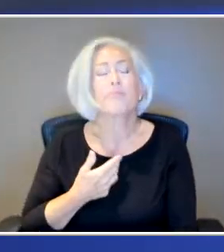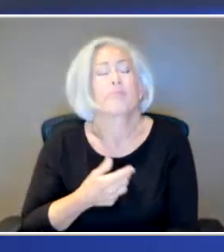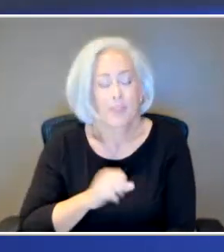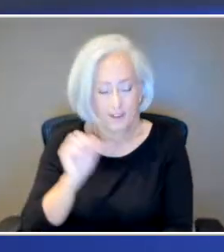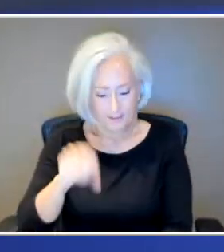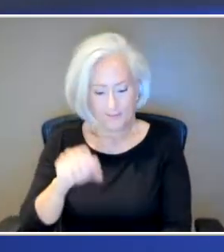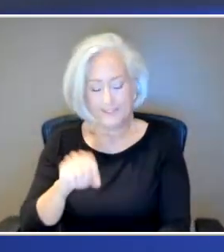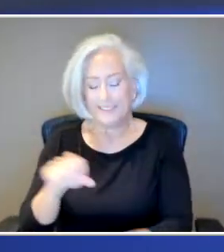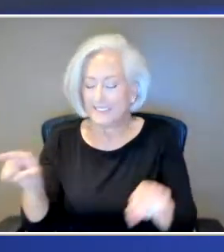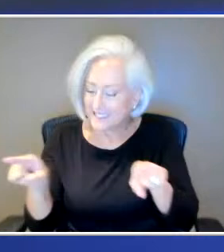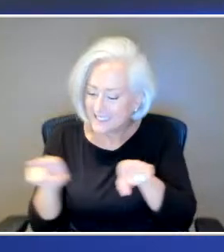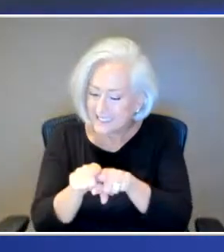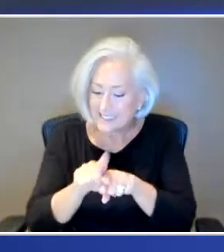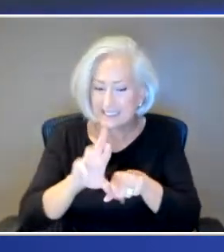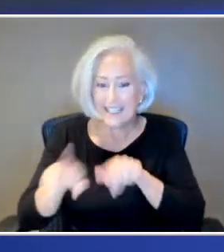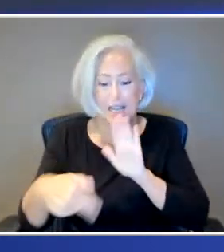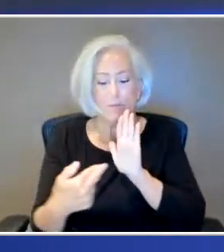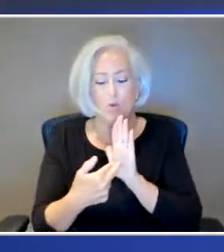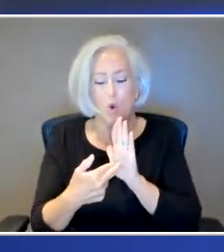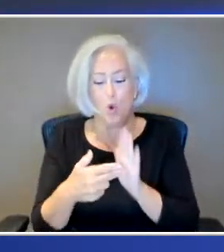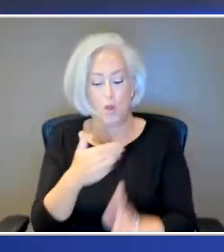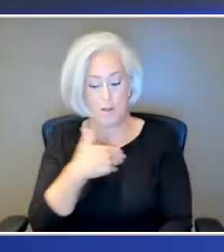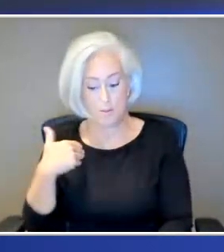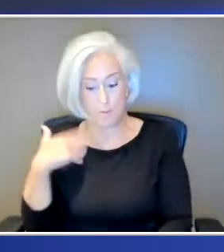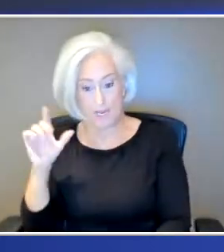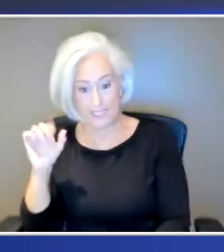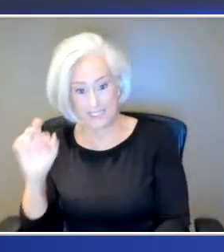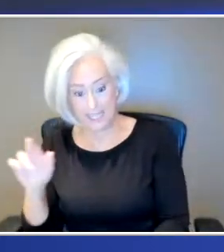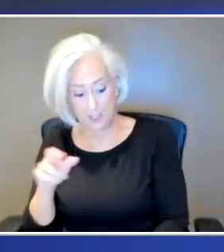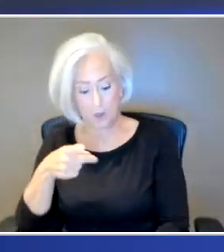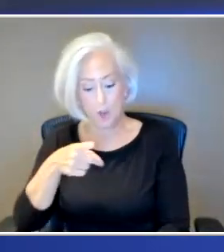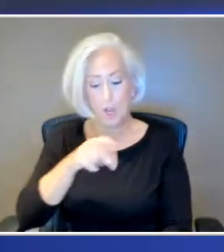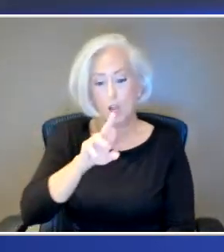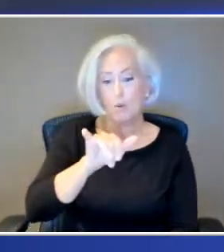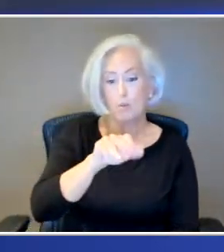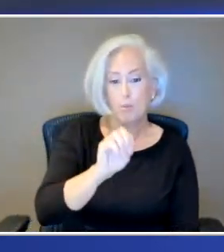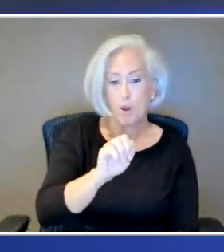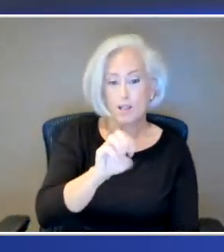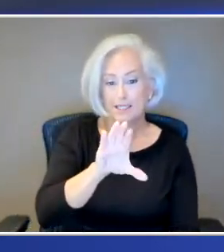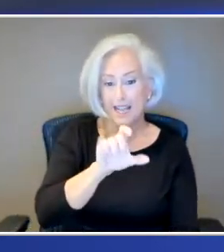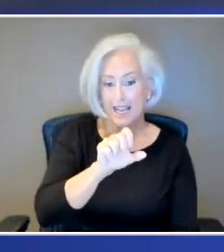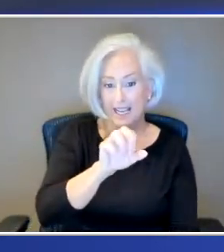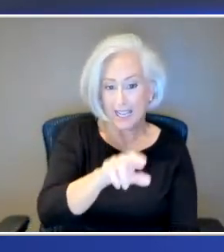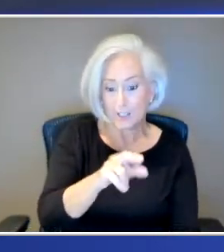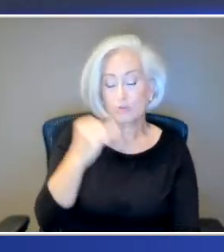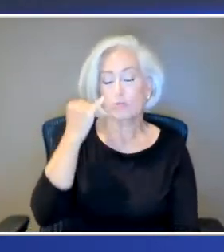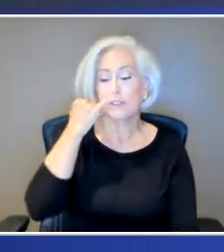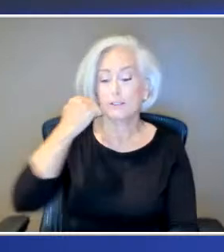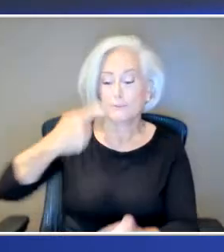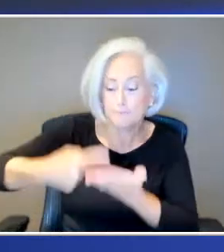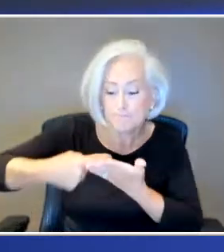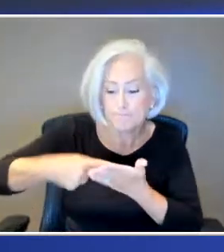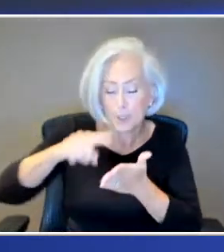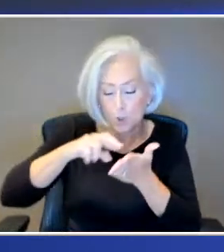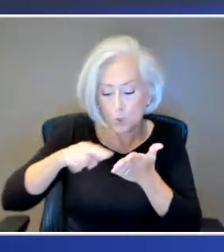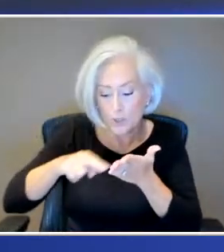exact same role as it does in breast cancer. So kind of if you talk to most researchers, they would tell you that if somebody had studied it in prostate cancer first, it